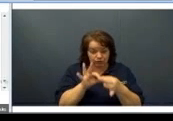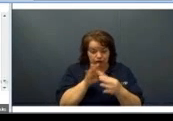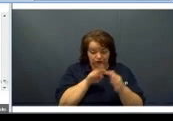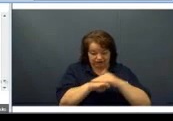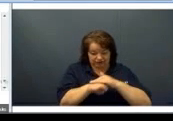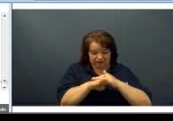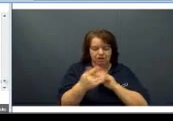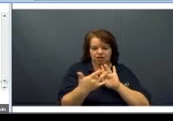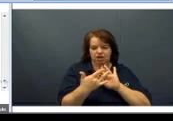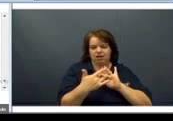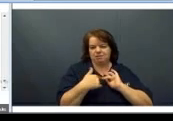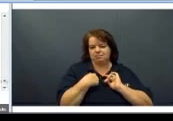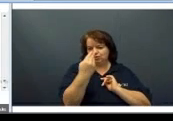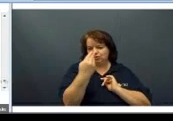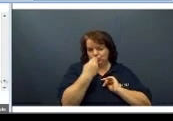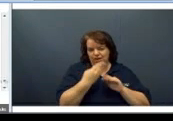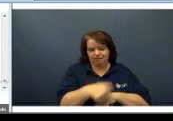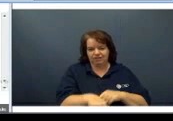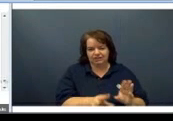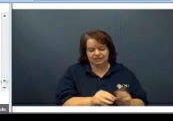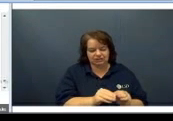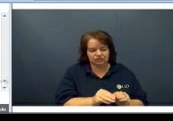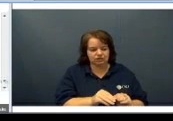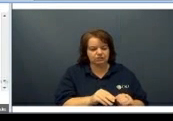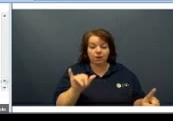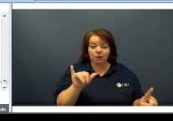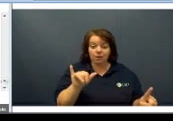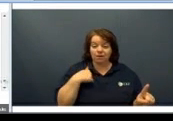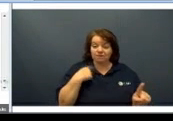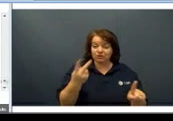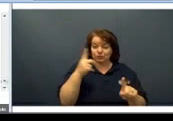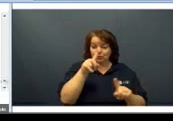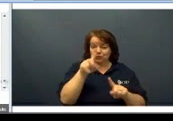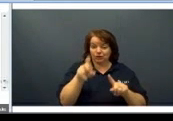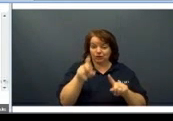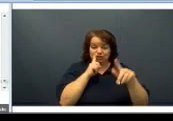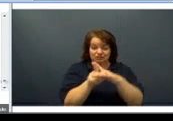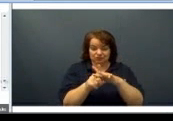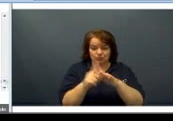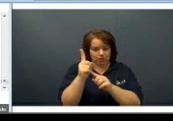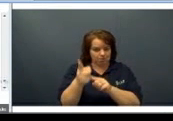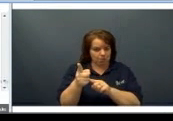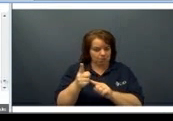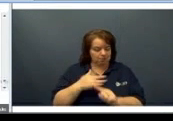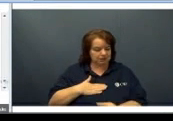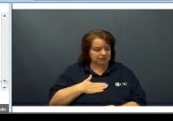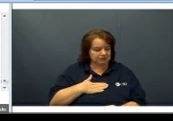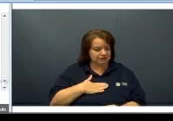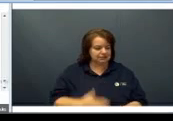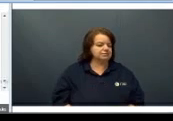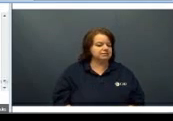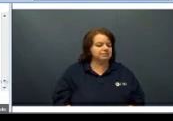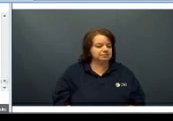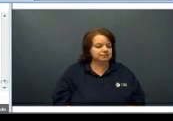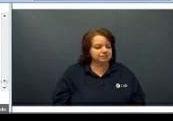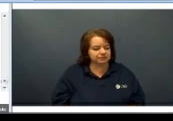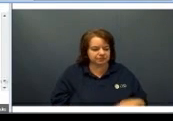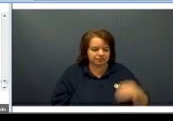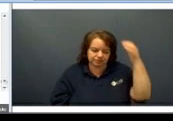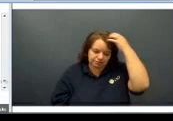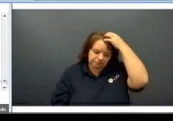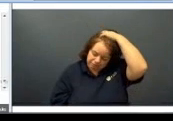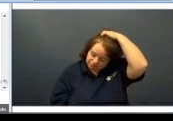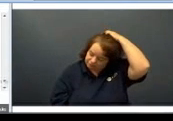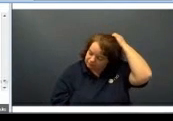web accessibility, they can contact me directly after the session. We do have 2 questions that just came through. One moment,